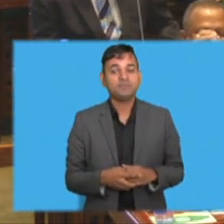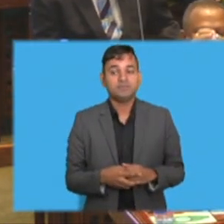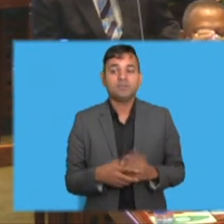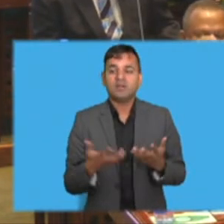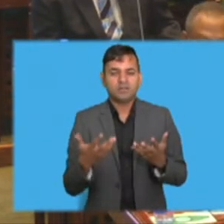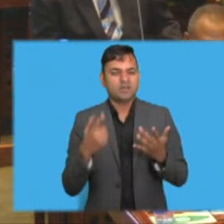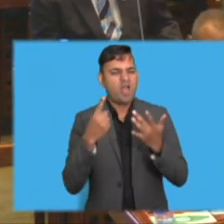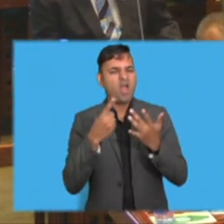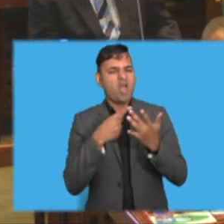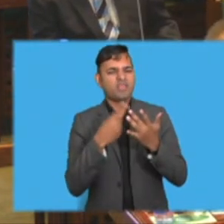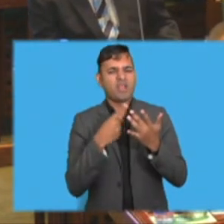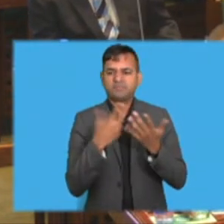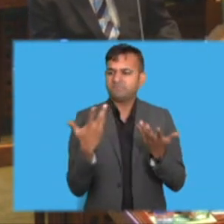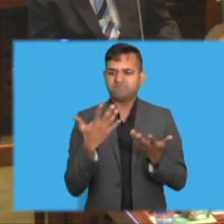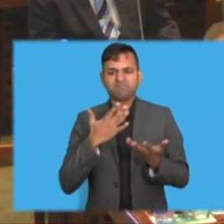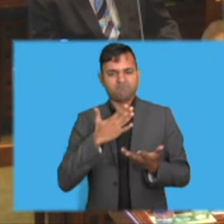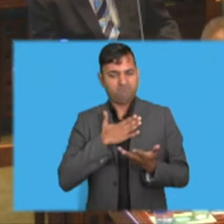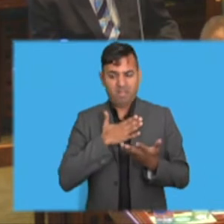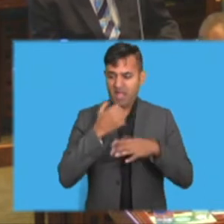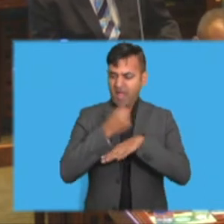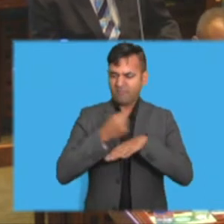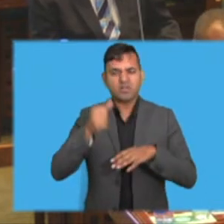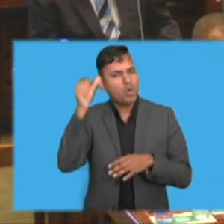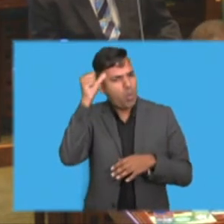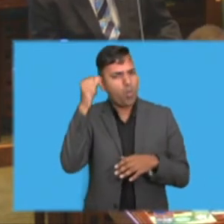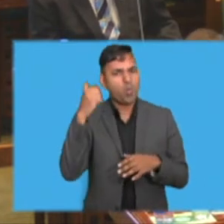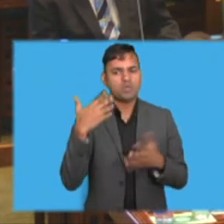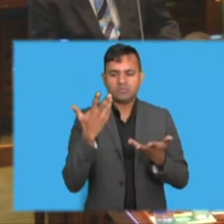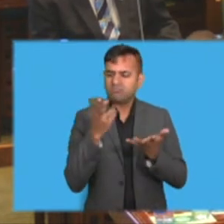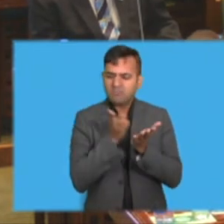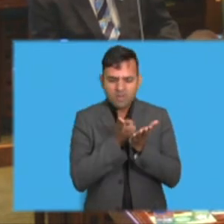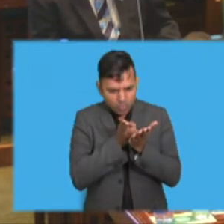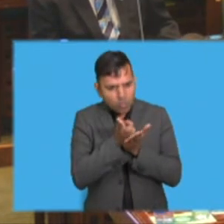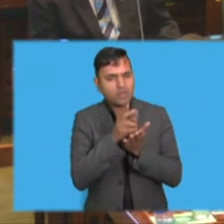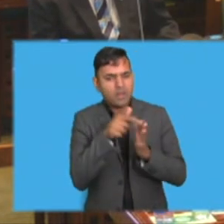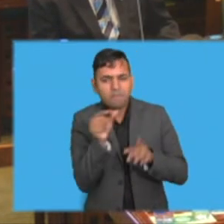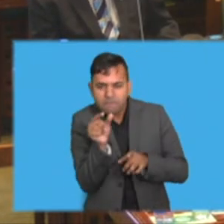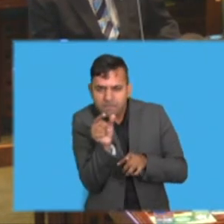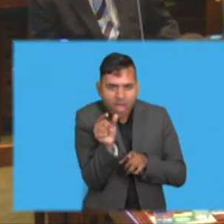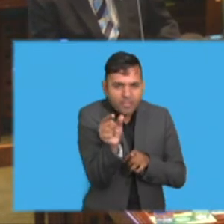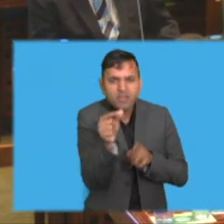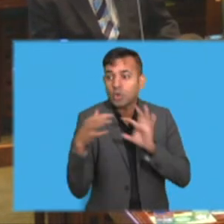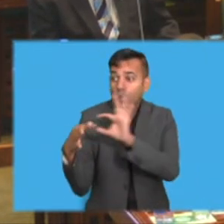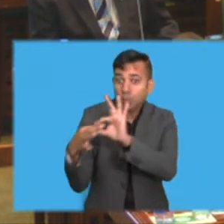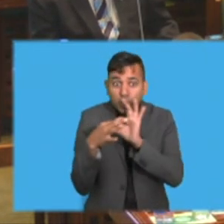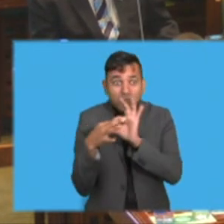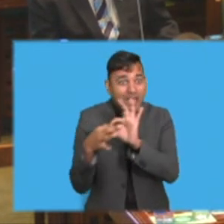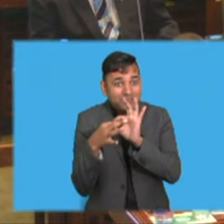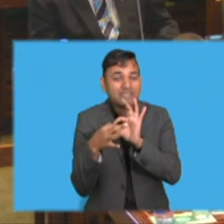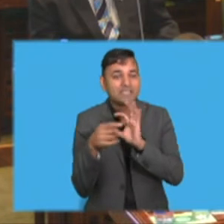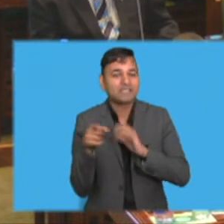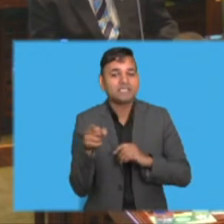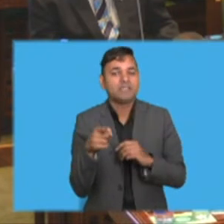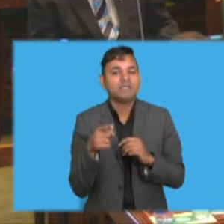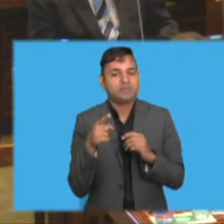my government knows that the only true path to unity is through equality. And that belief, that